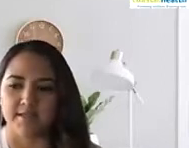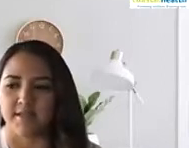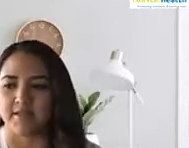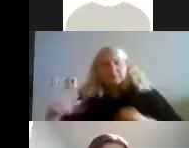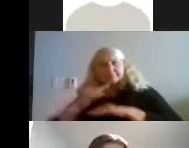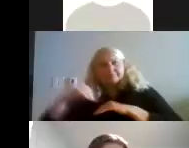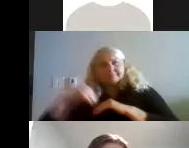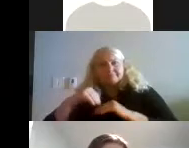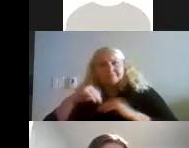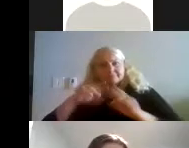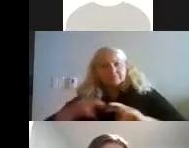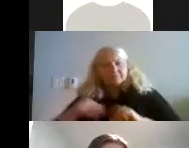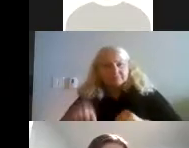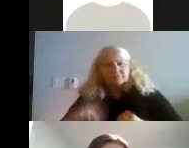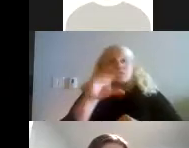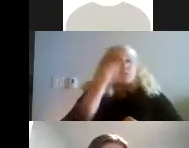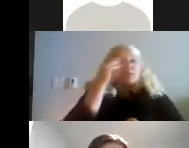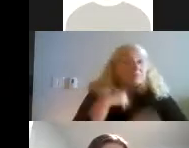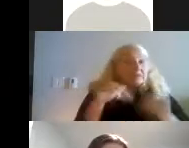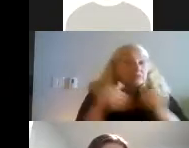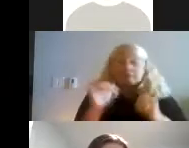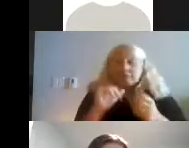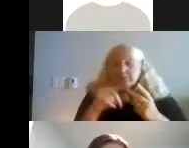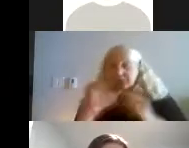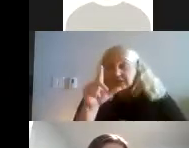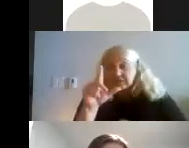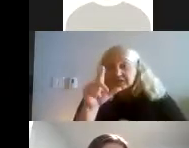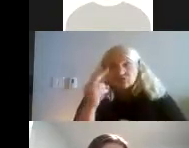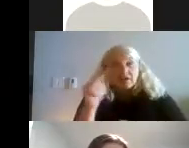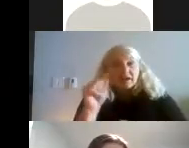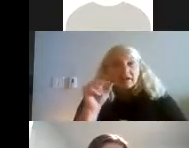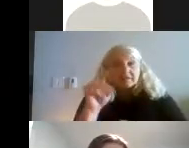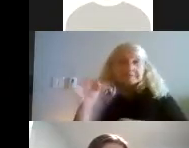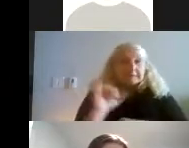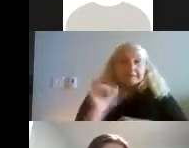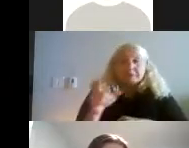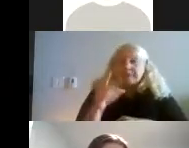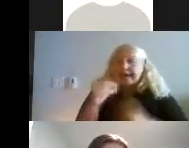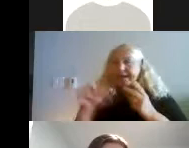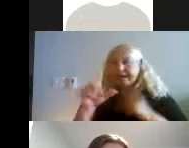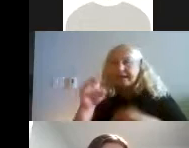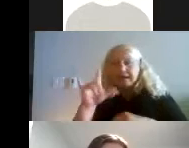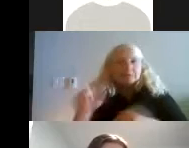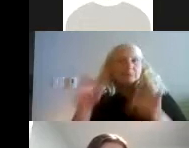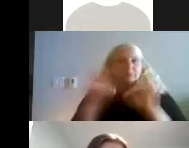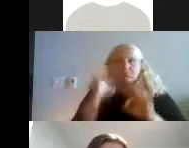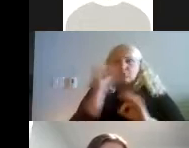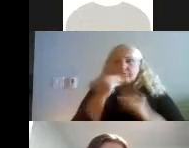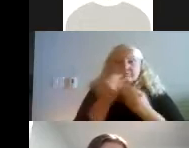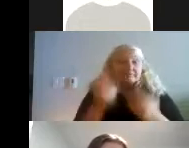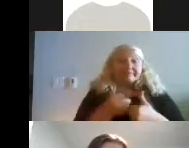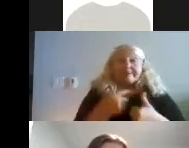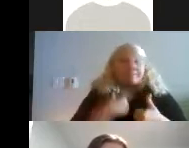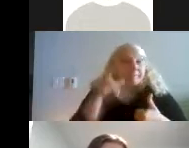Leslie and Shannon also do a wonderful introduction, is that, you know, first and foremost, I am a